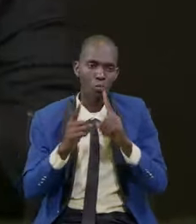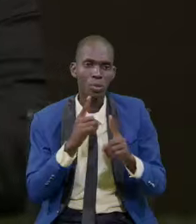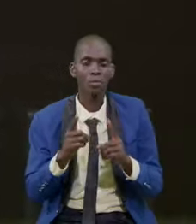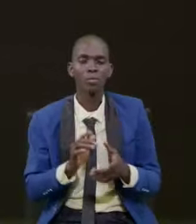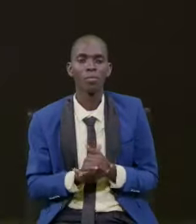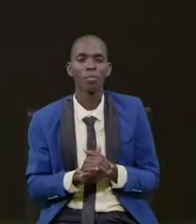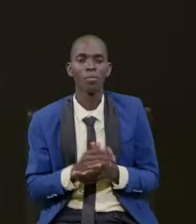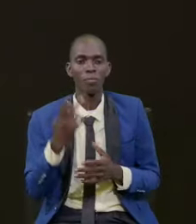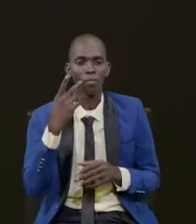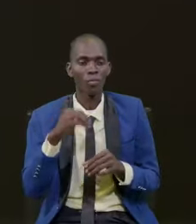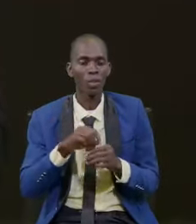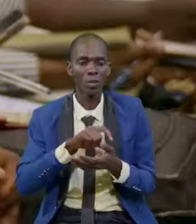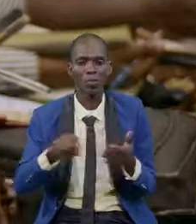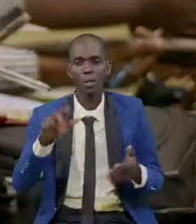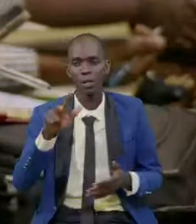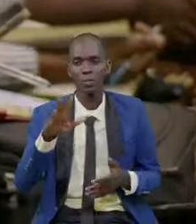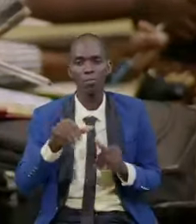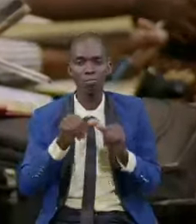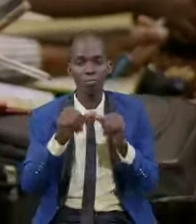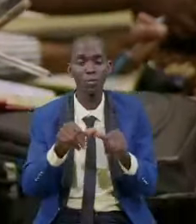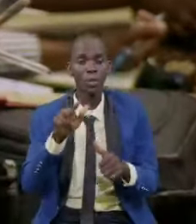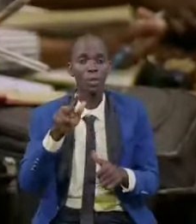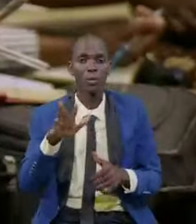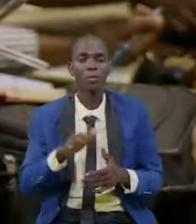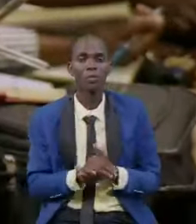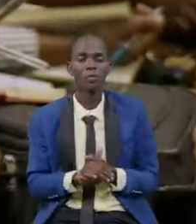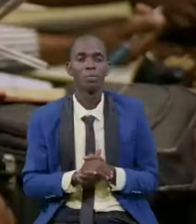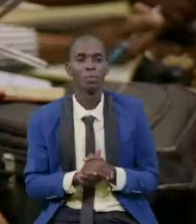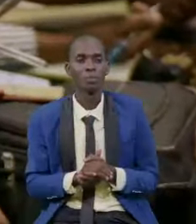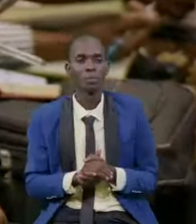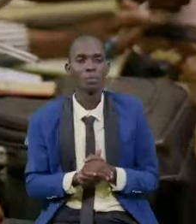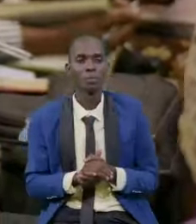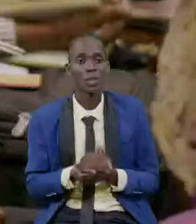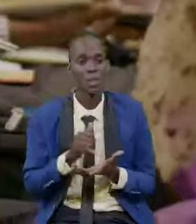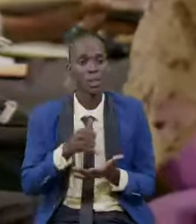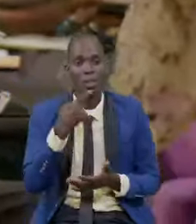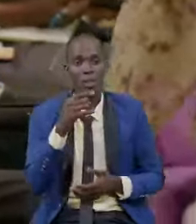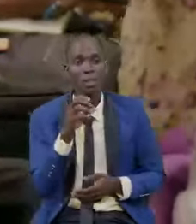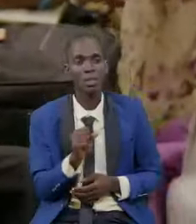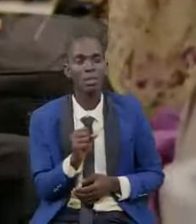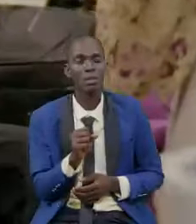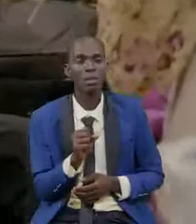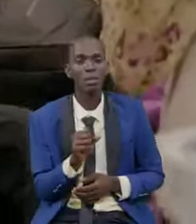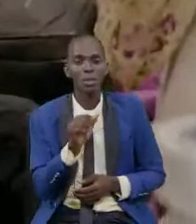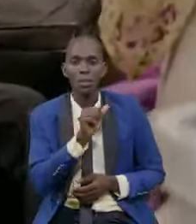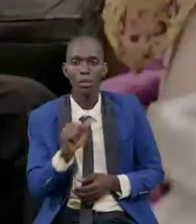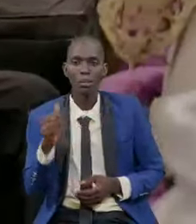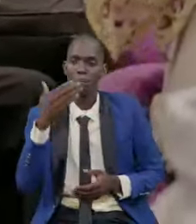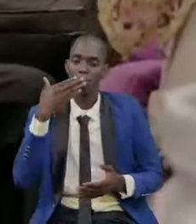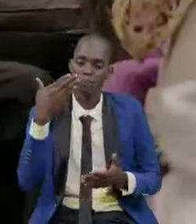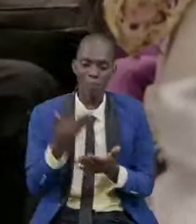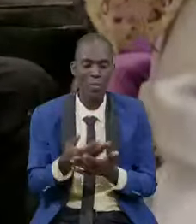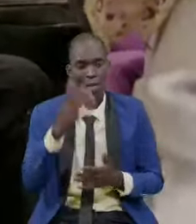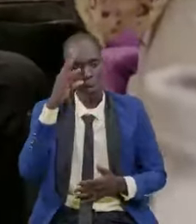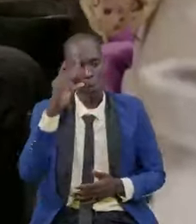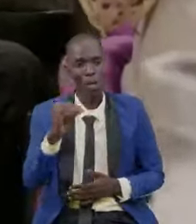the mouth speaketh. Look at verse 35. It says in verse 35, it says, a good man, a